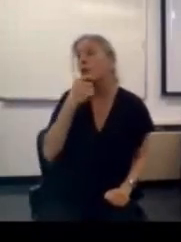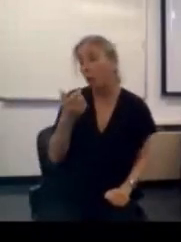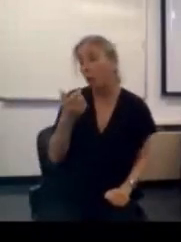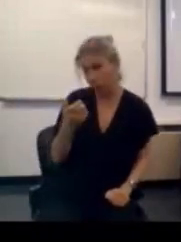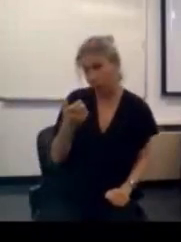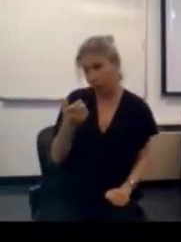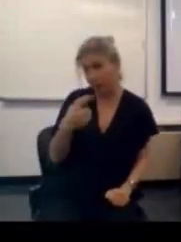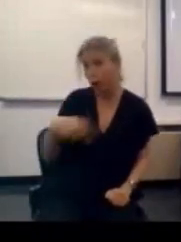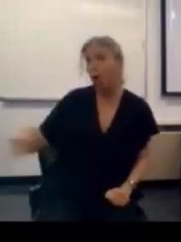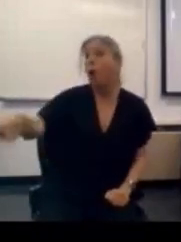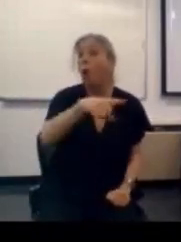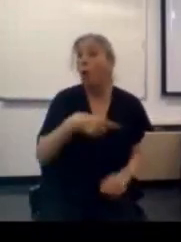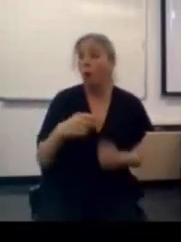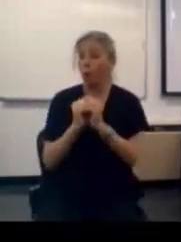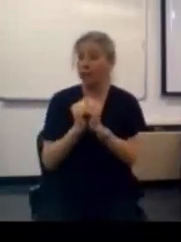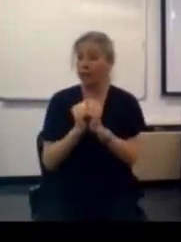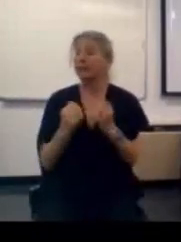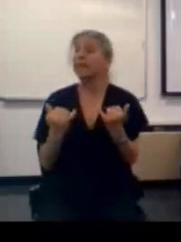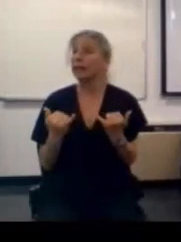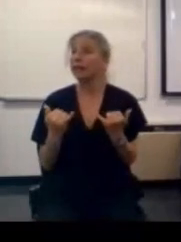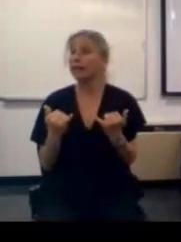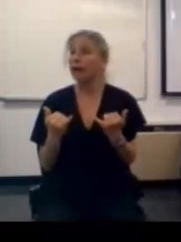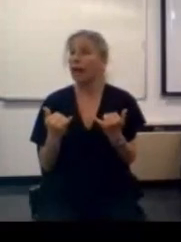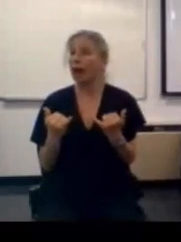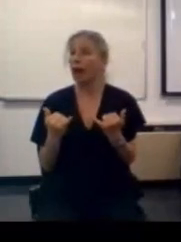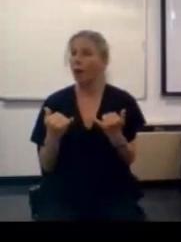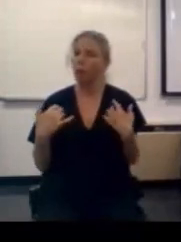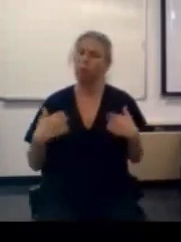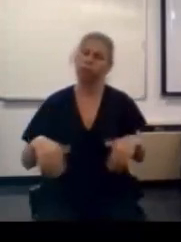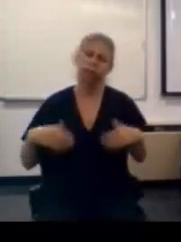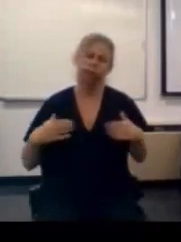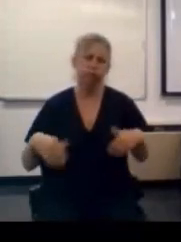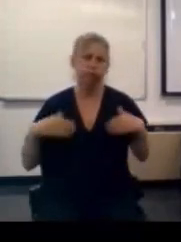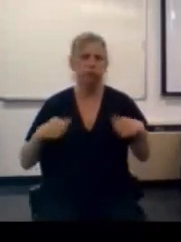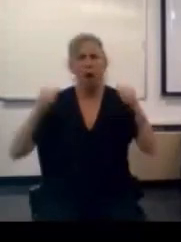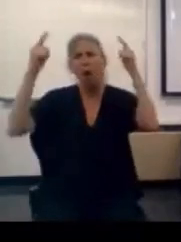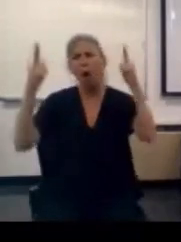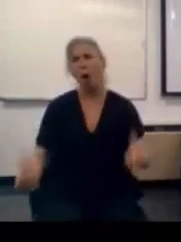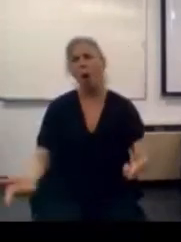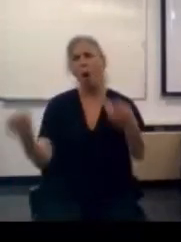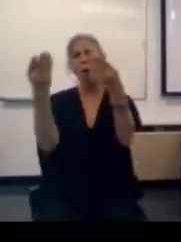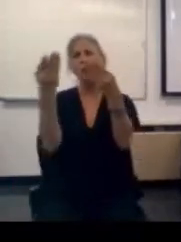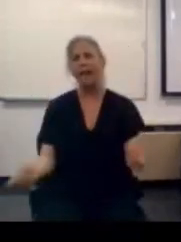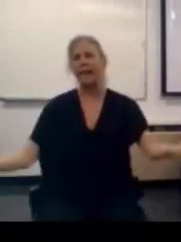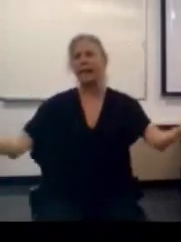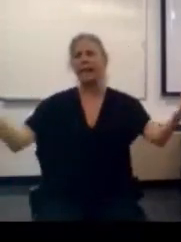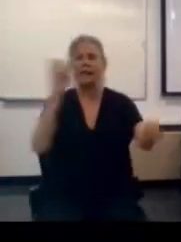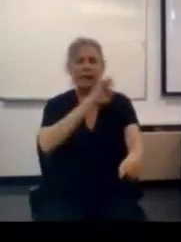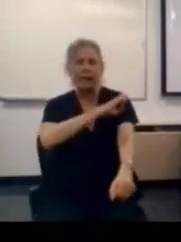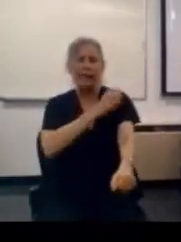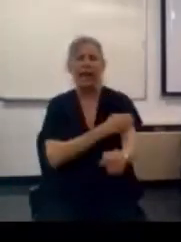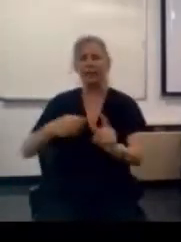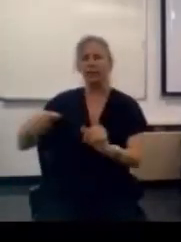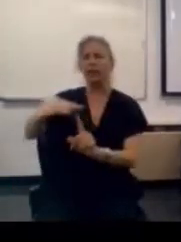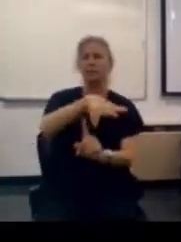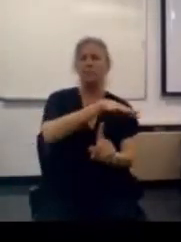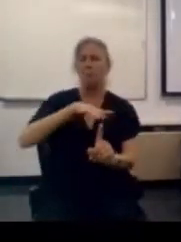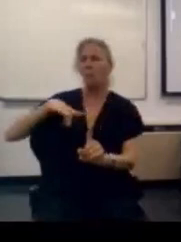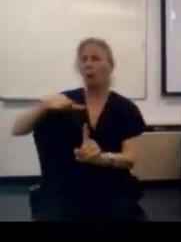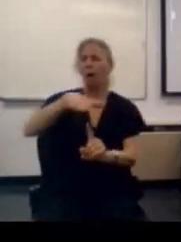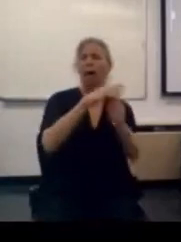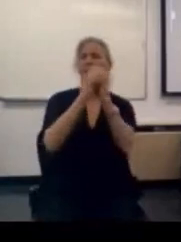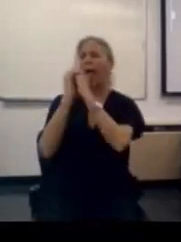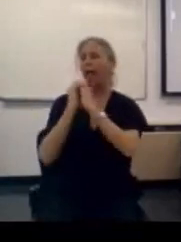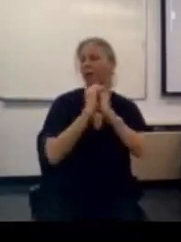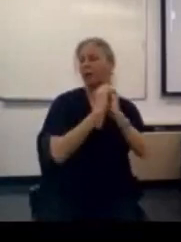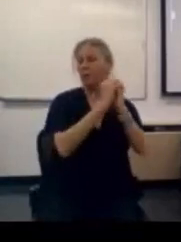watching, and we together here are harnessing all the healing energy